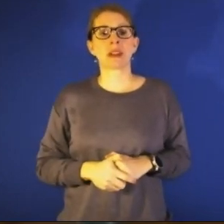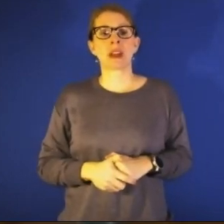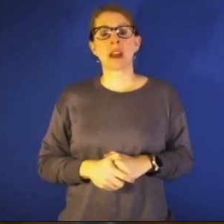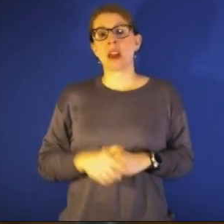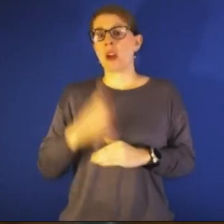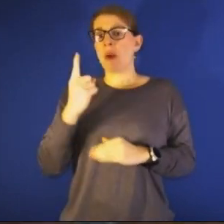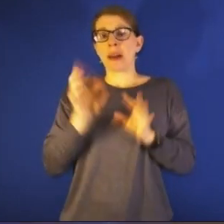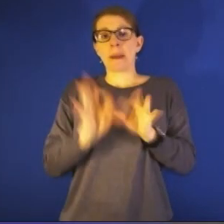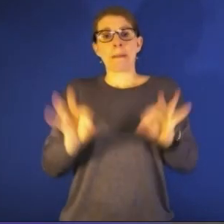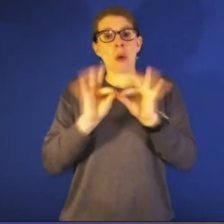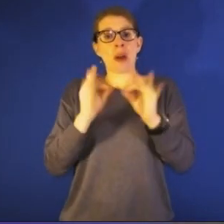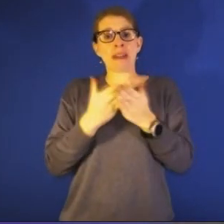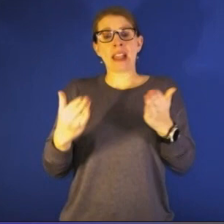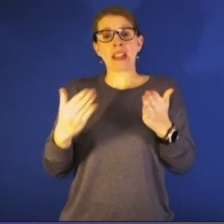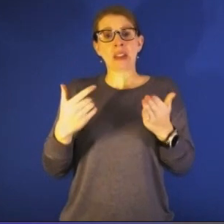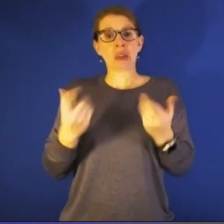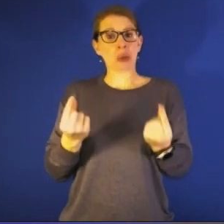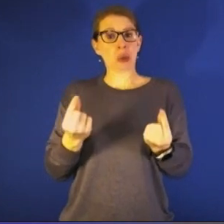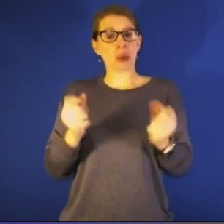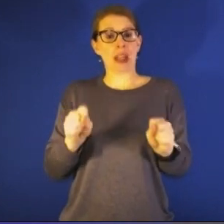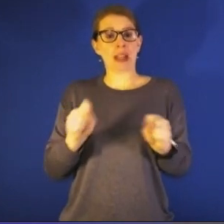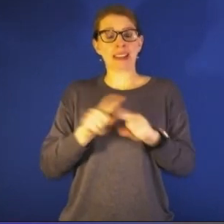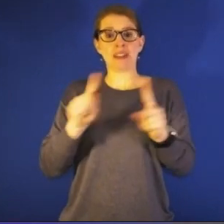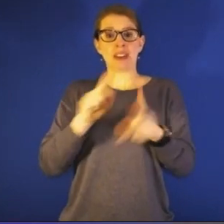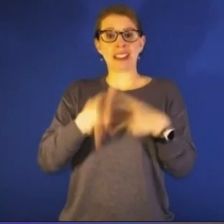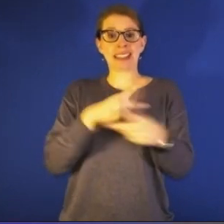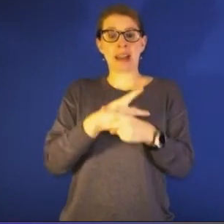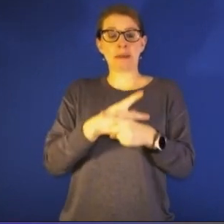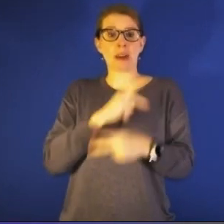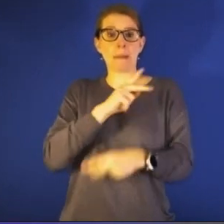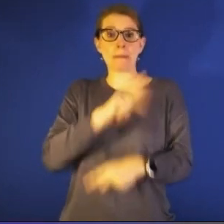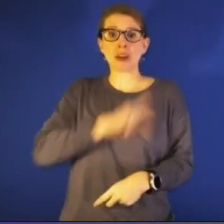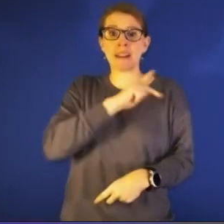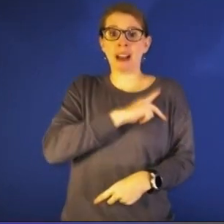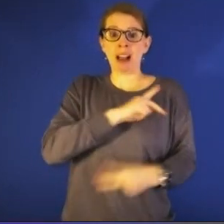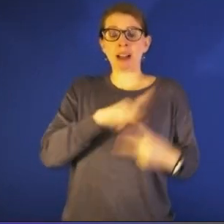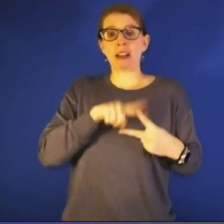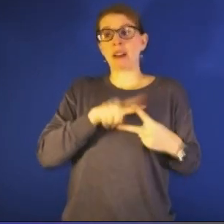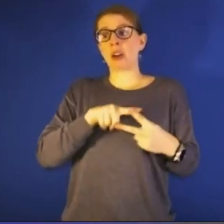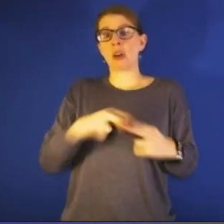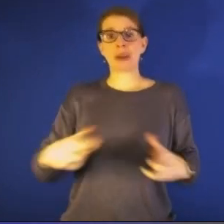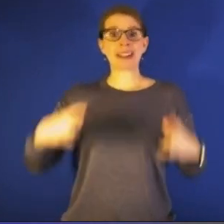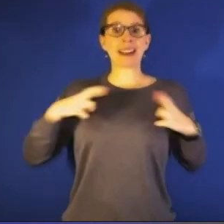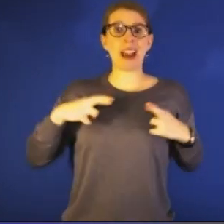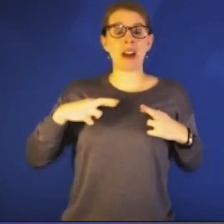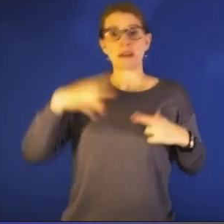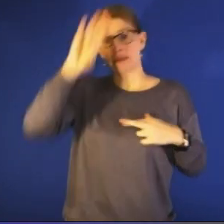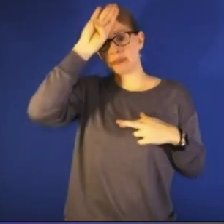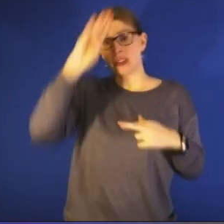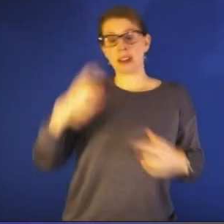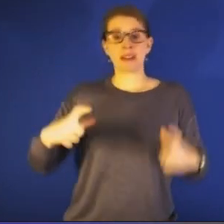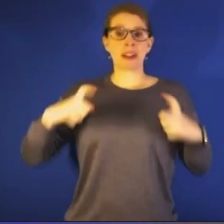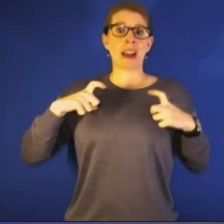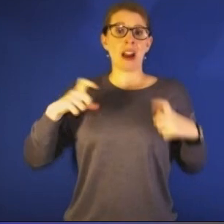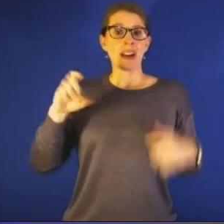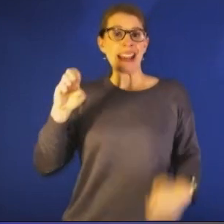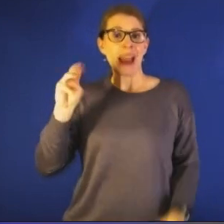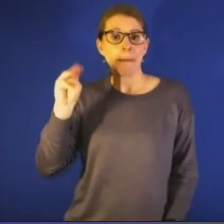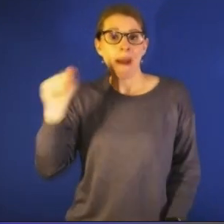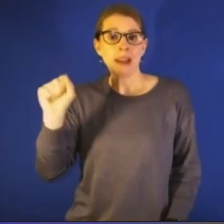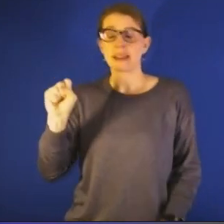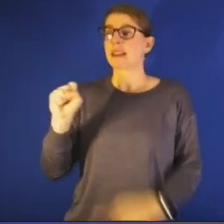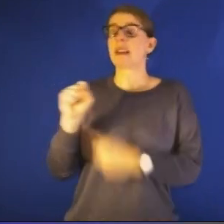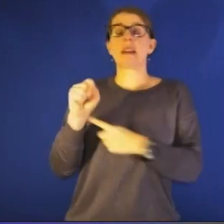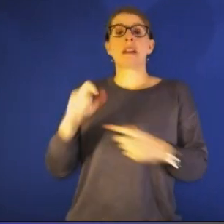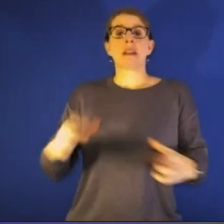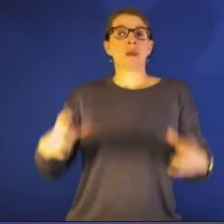some different types of personnel, retired military, retired paramedics, retired nursing staff, and bring them back to help us run things